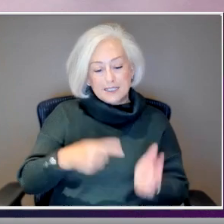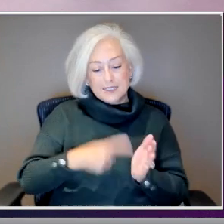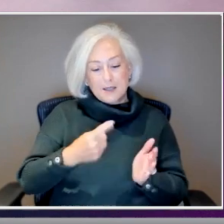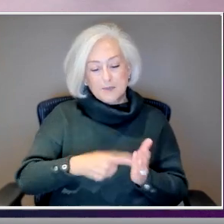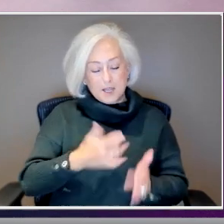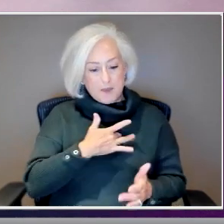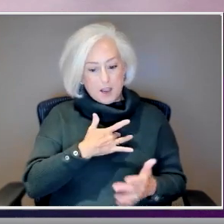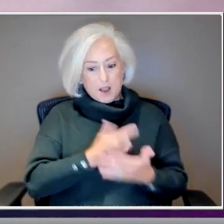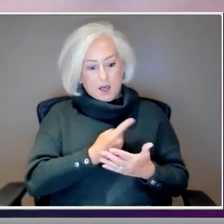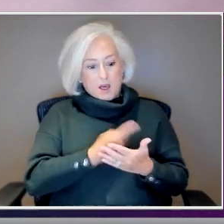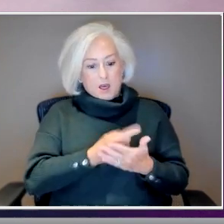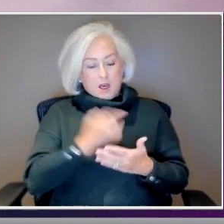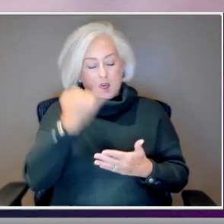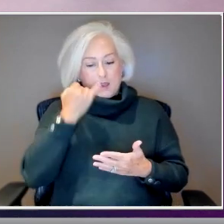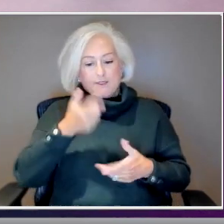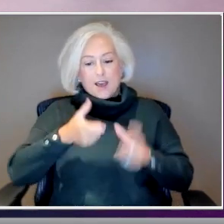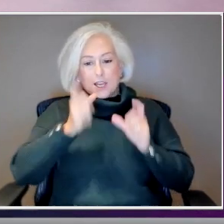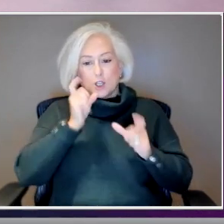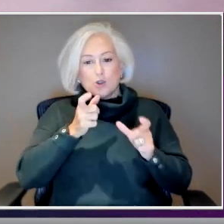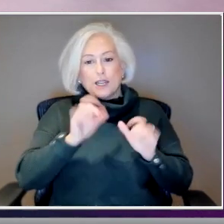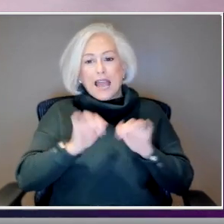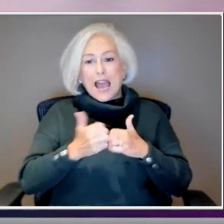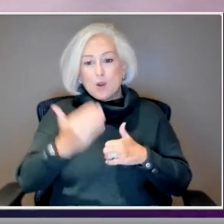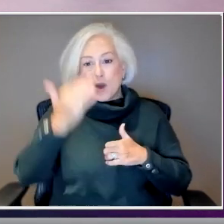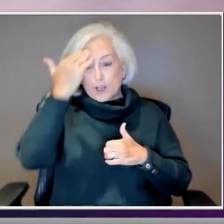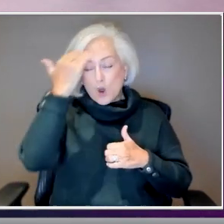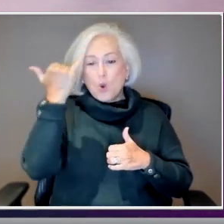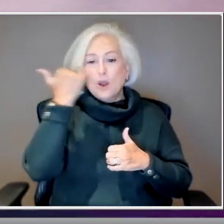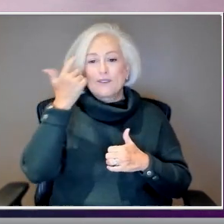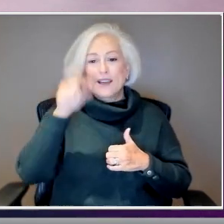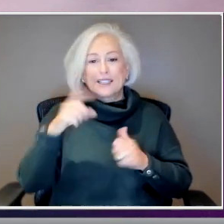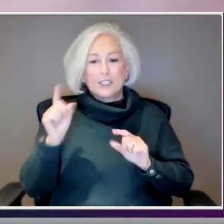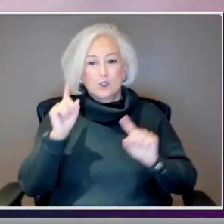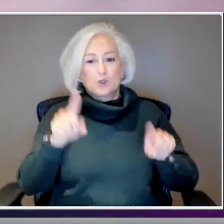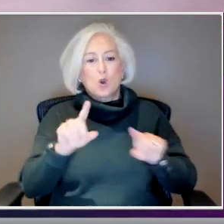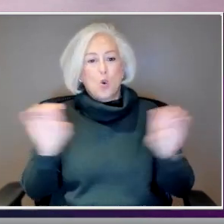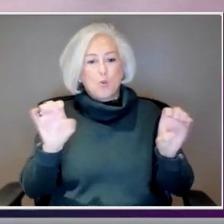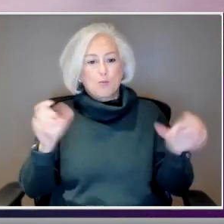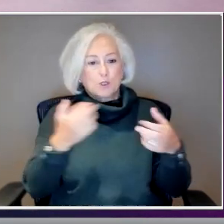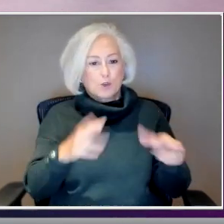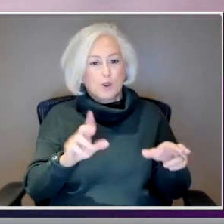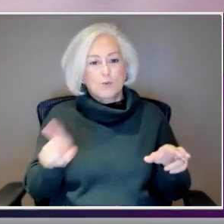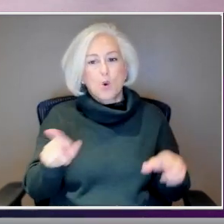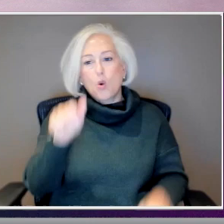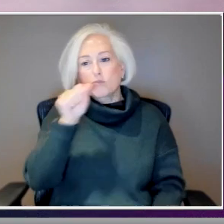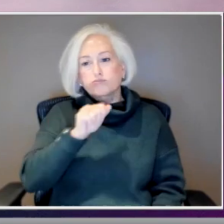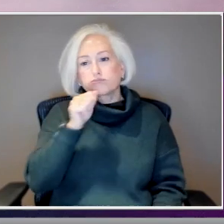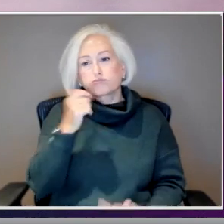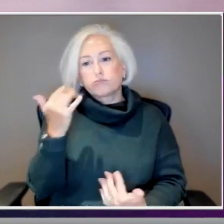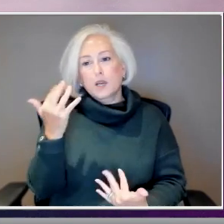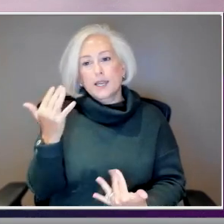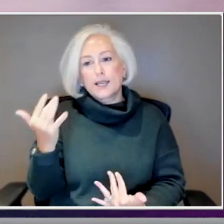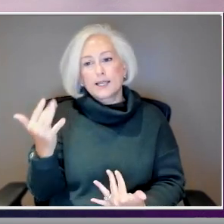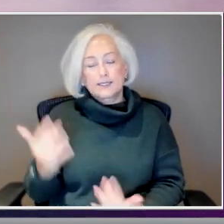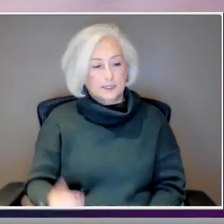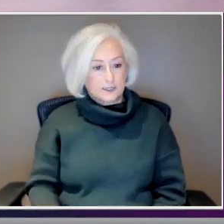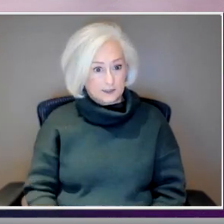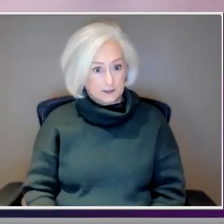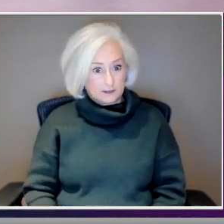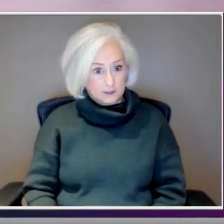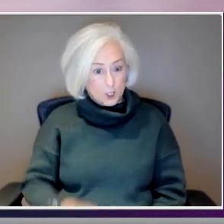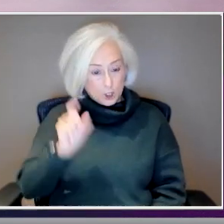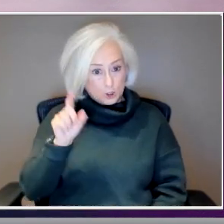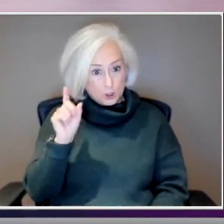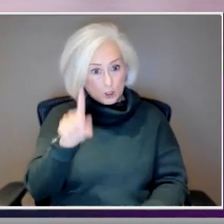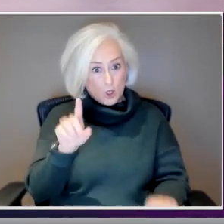I drink. How do I know if I have to go to the emergency department or just wait it out? Does she need to go to the ED when her heart